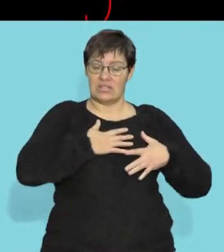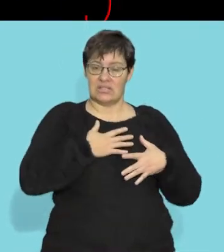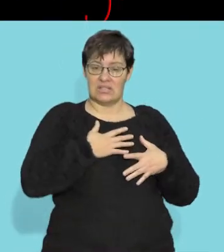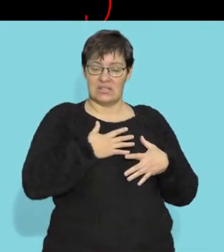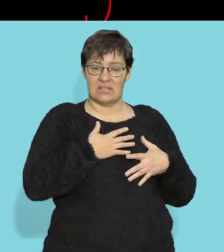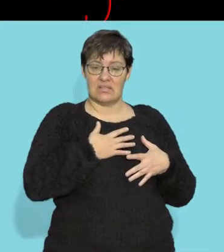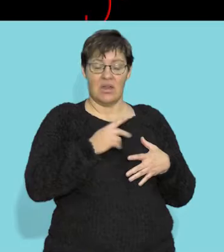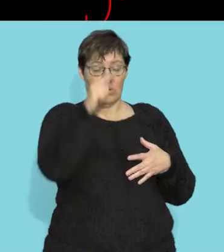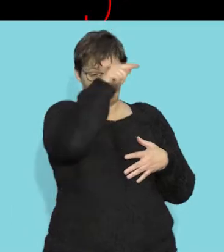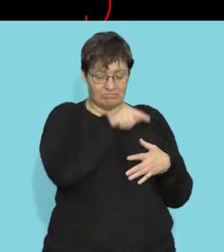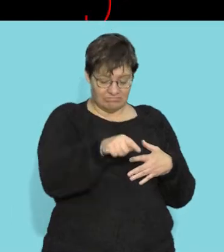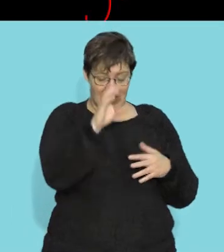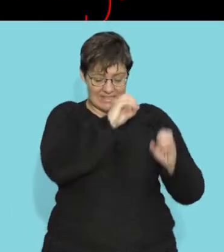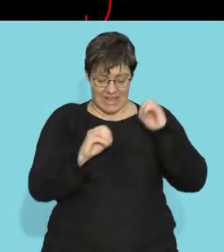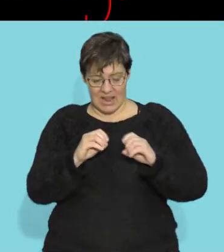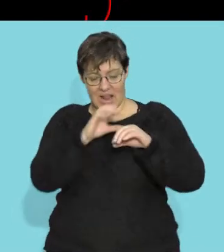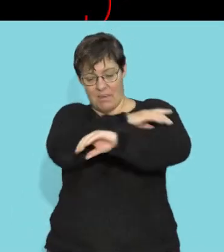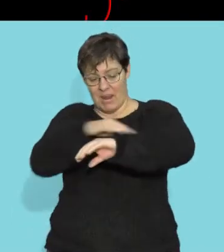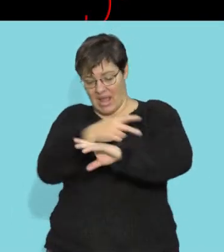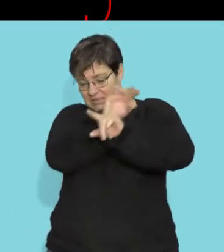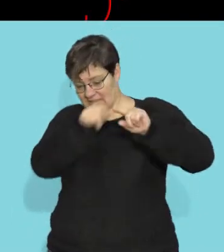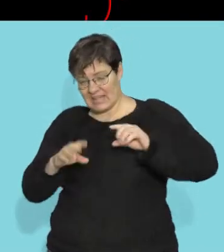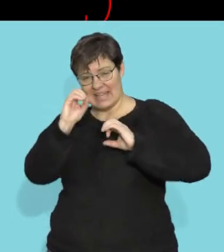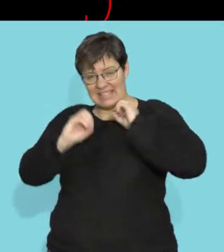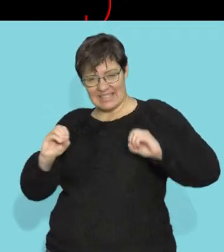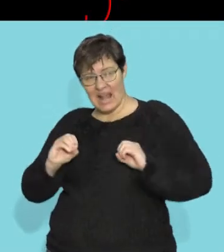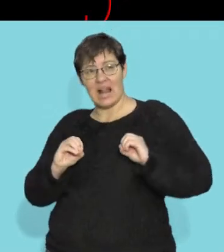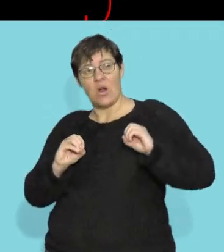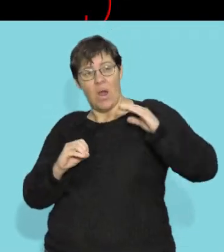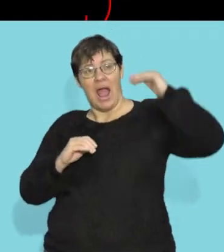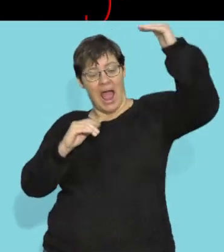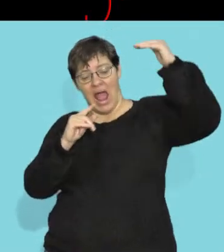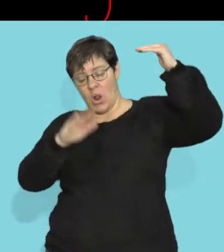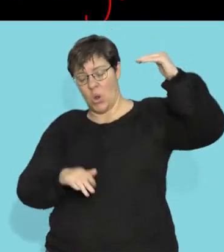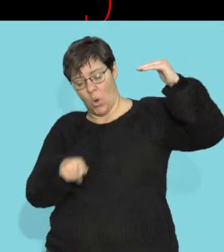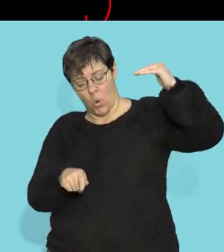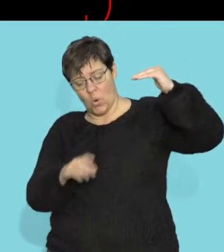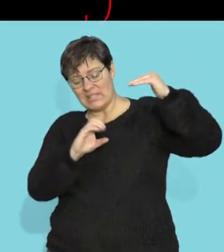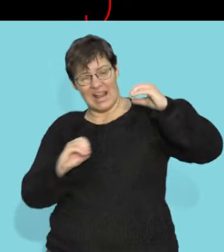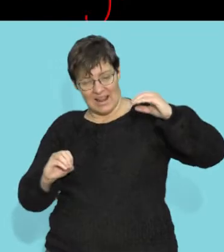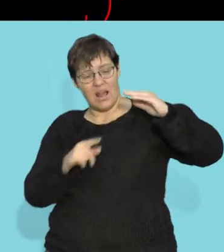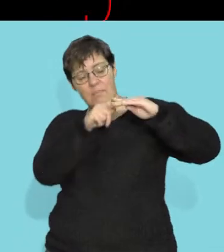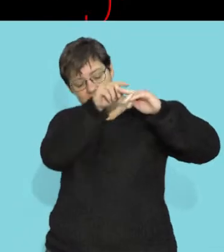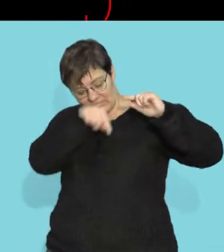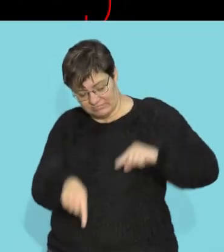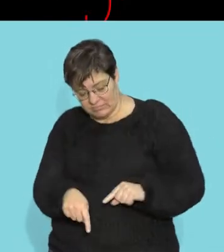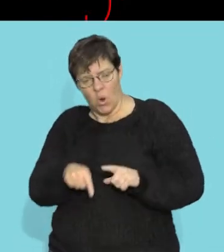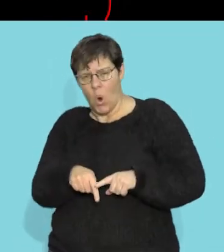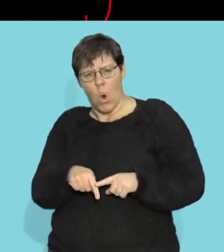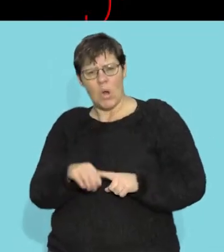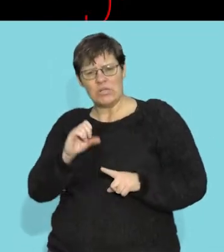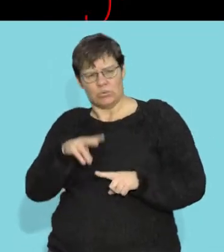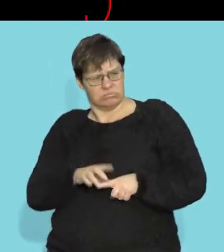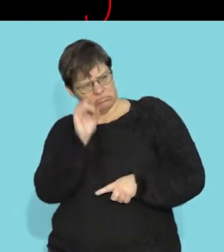came to the cells, moved from a high to a low in the cells. The cells had undergone cellular